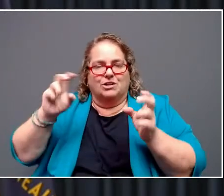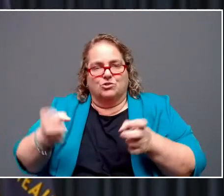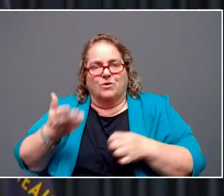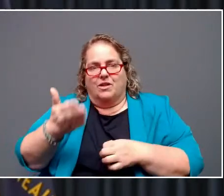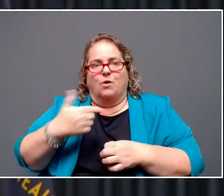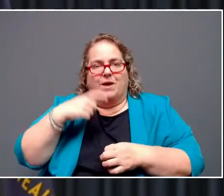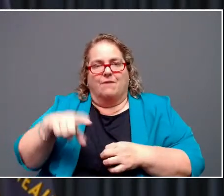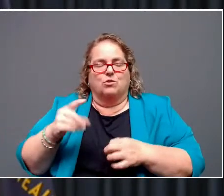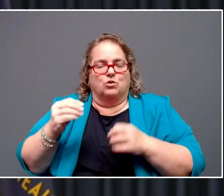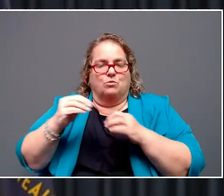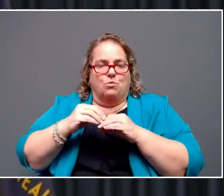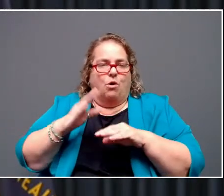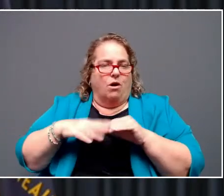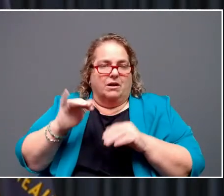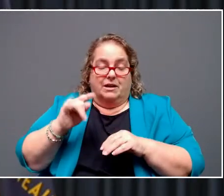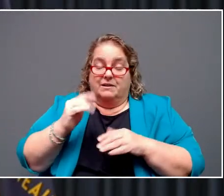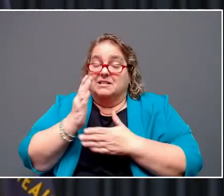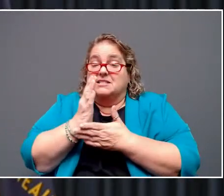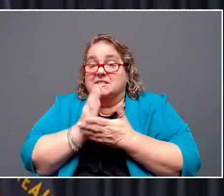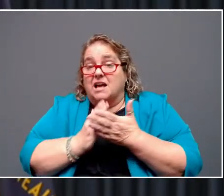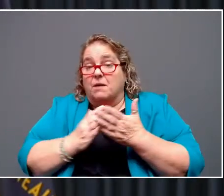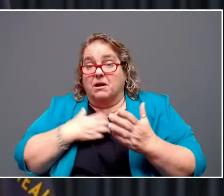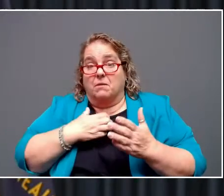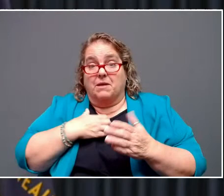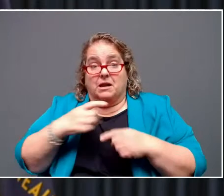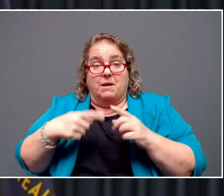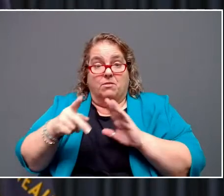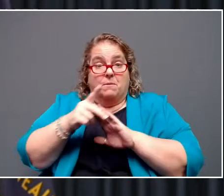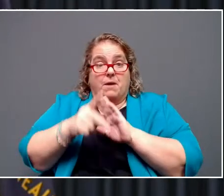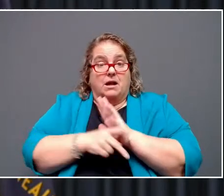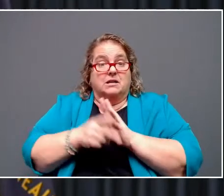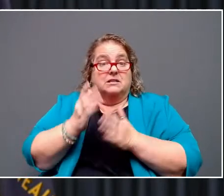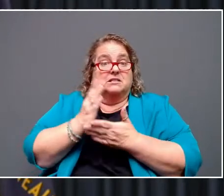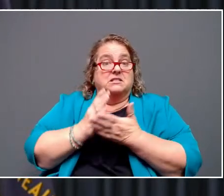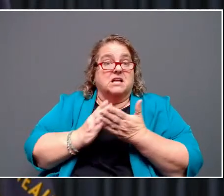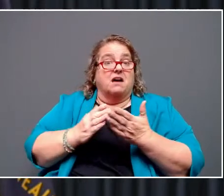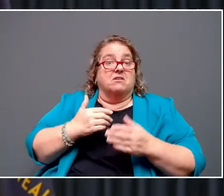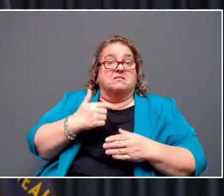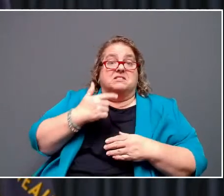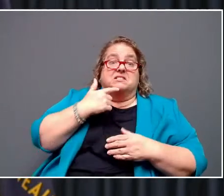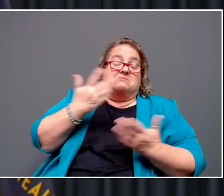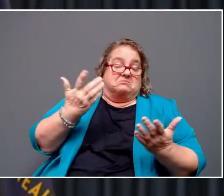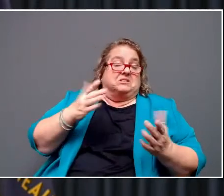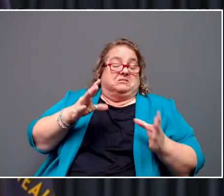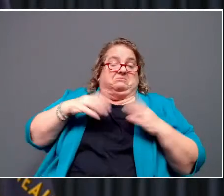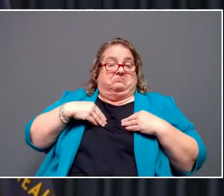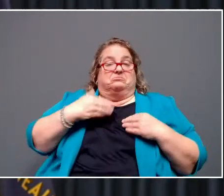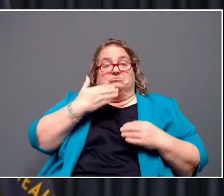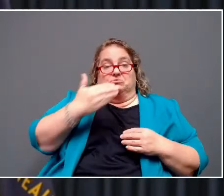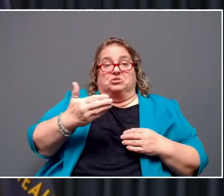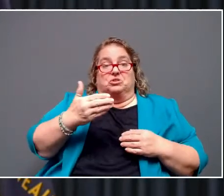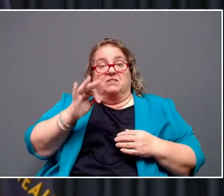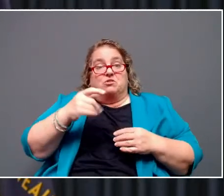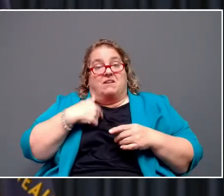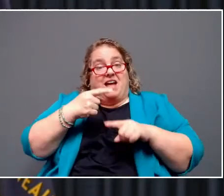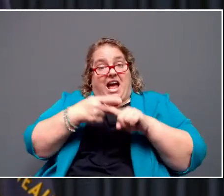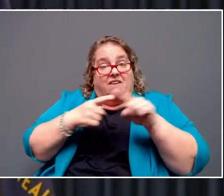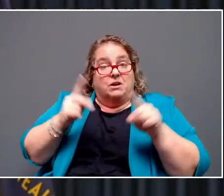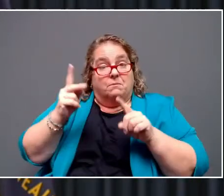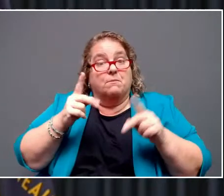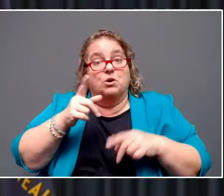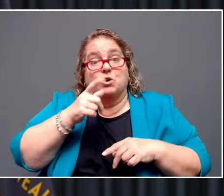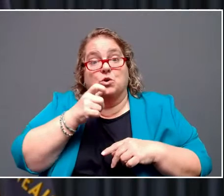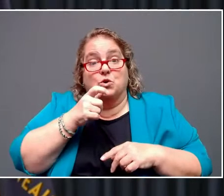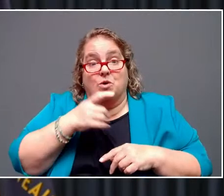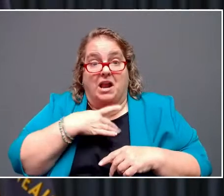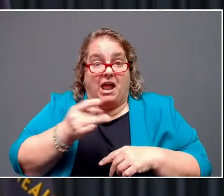on. Some have complained about the policy. Some have been good with it. Typically, if you got about half the people that like it and